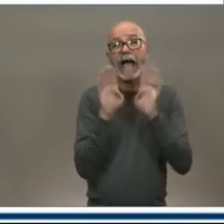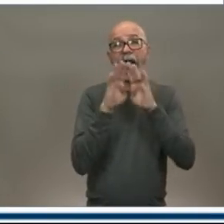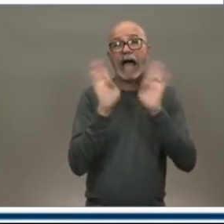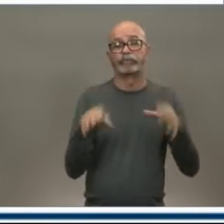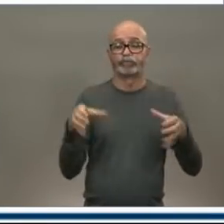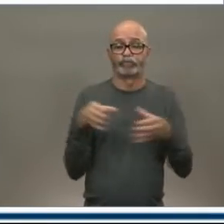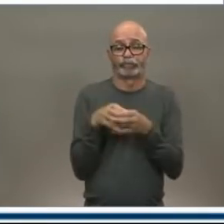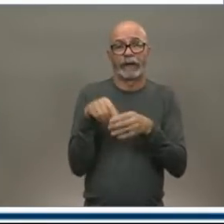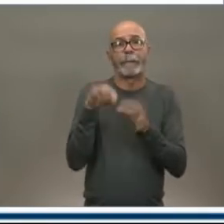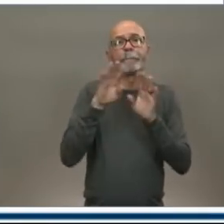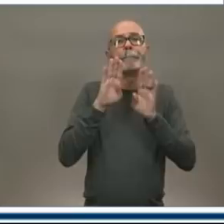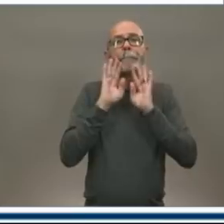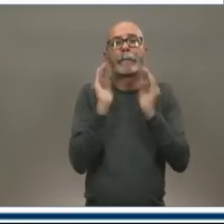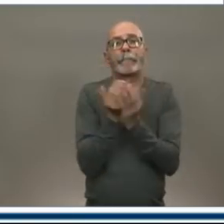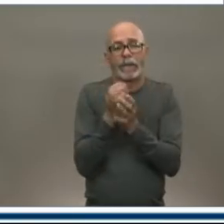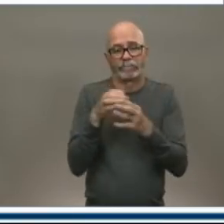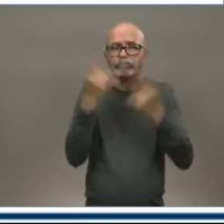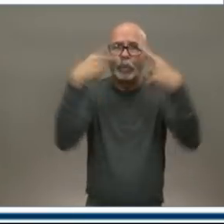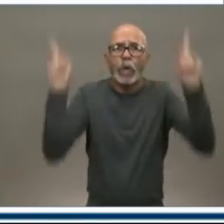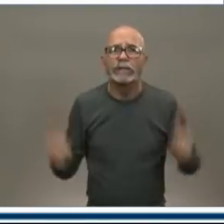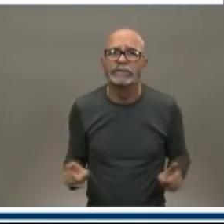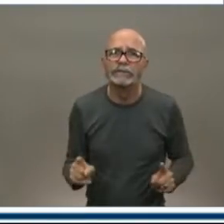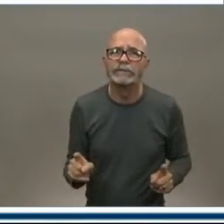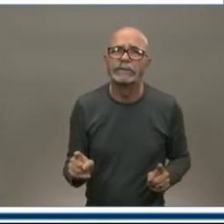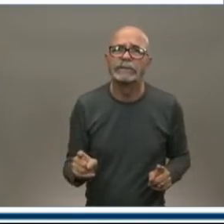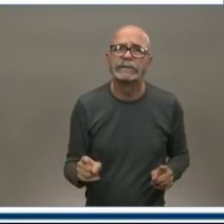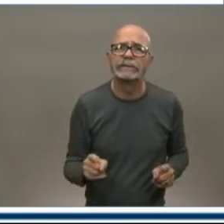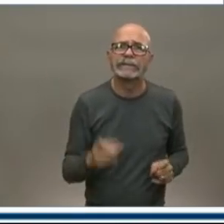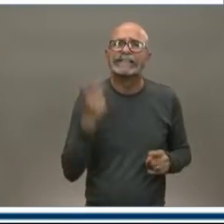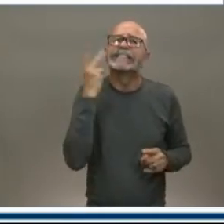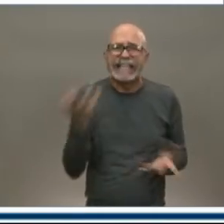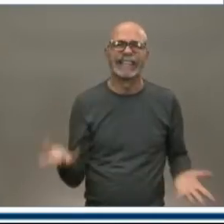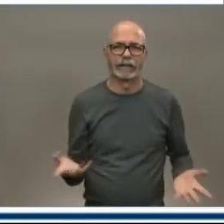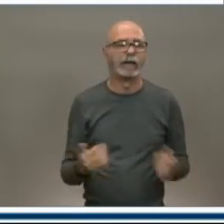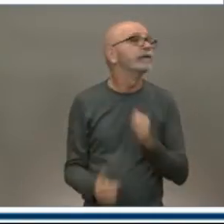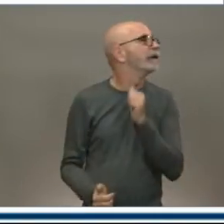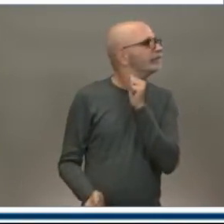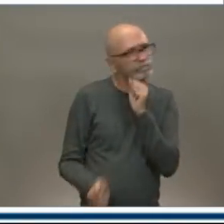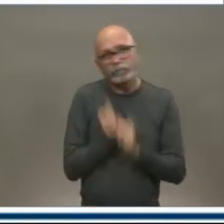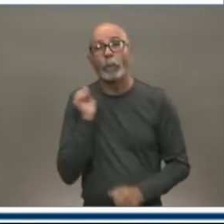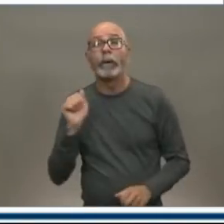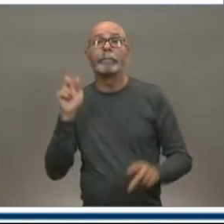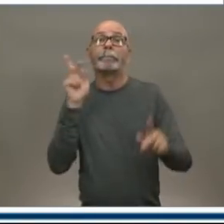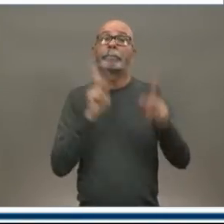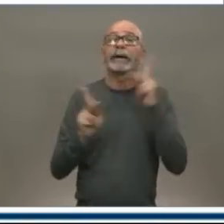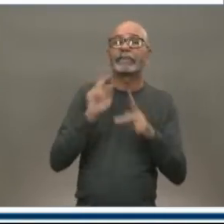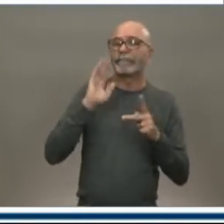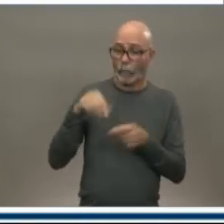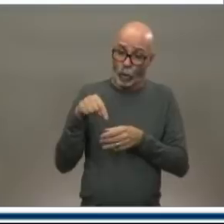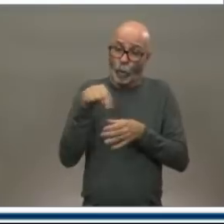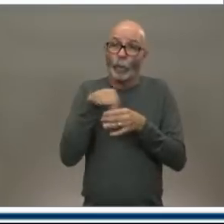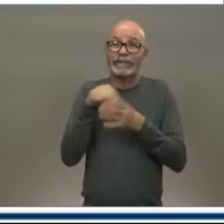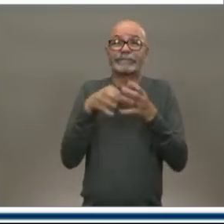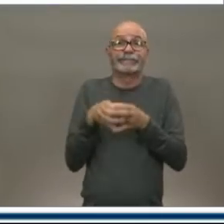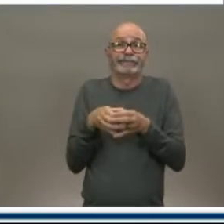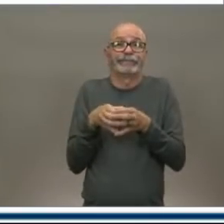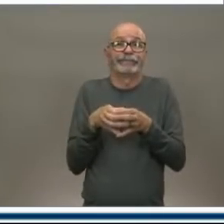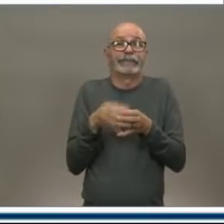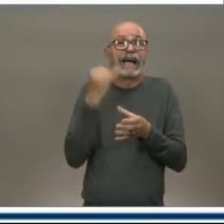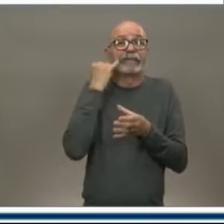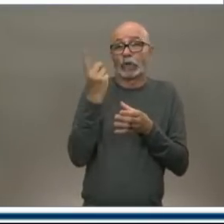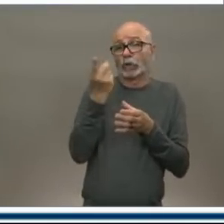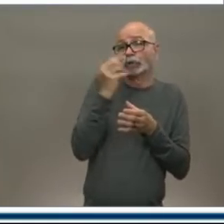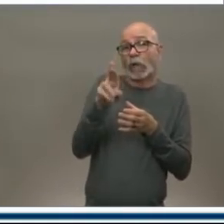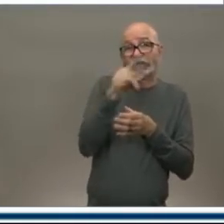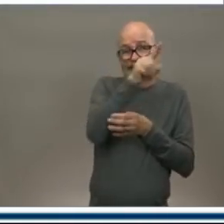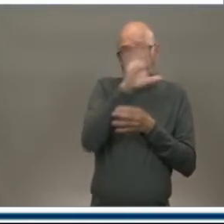it worked. Our cases, for the most part, have been contained. But it only works, as Dr. Strang said, when we all